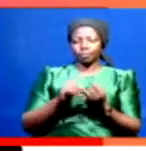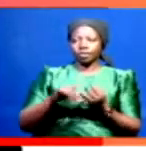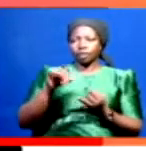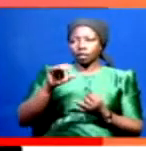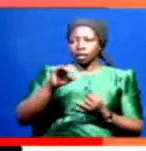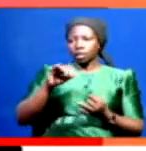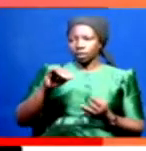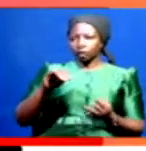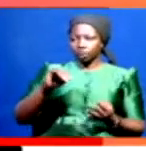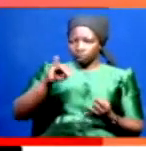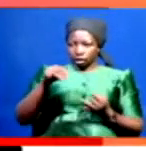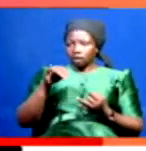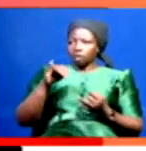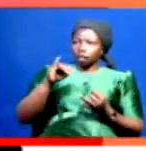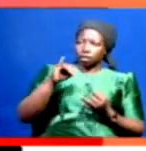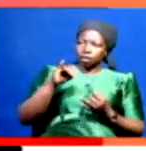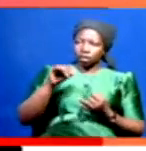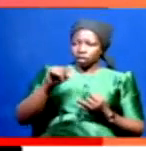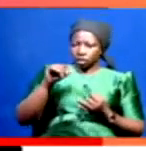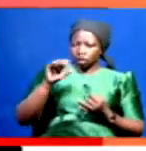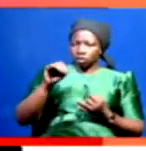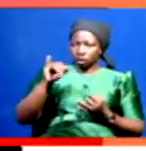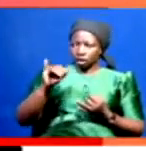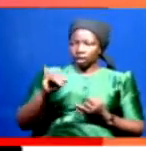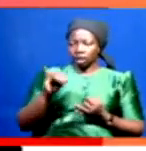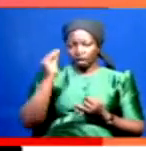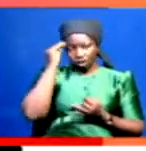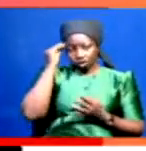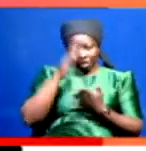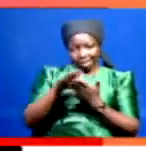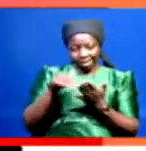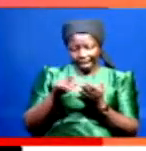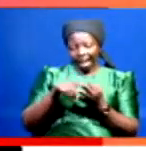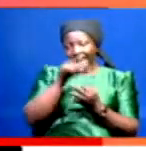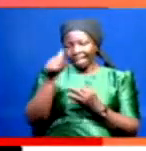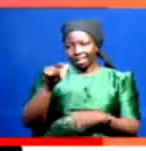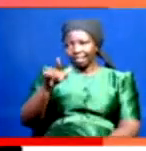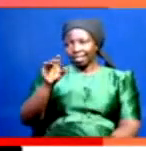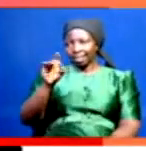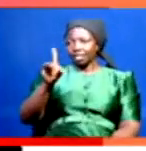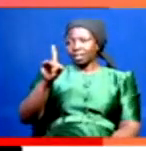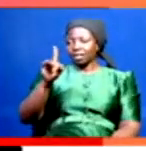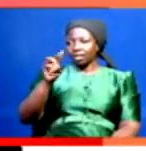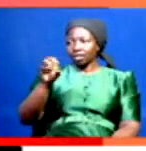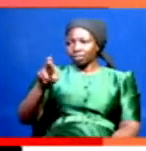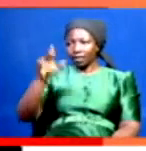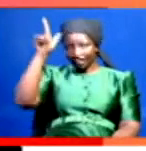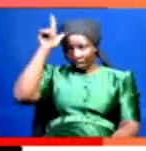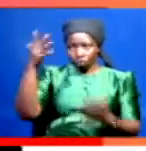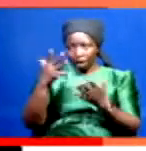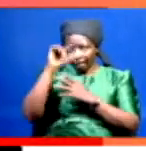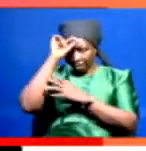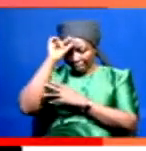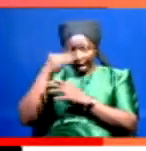we have built with our own resources, the primary school. It is in Lodwa, in a village where the government not even leashed with